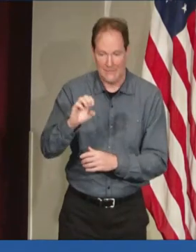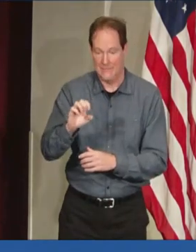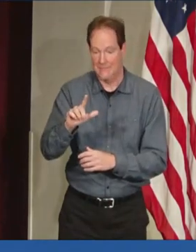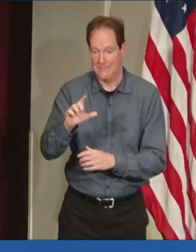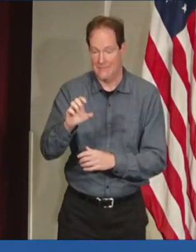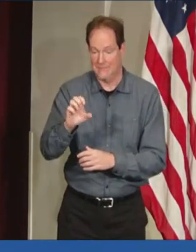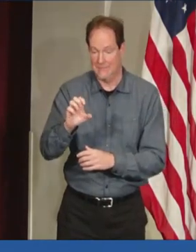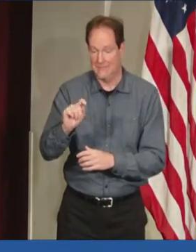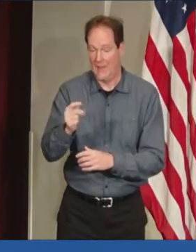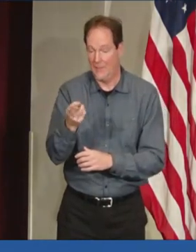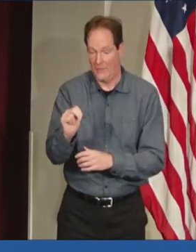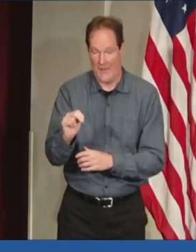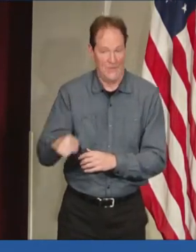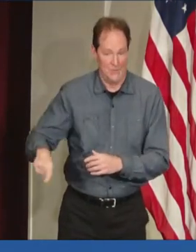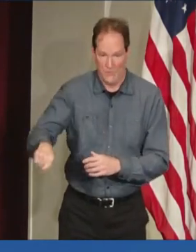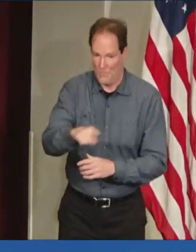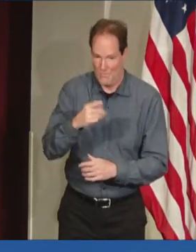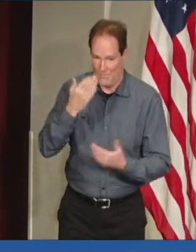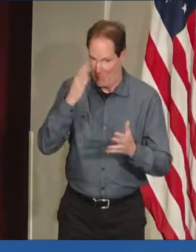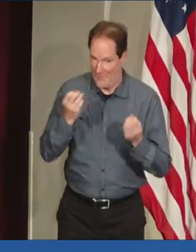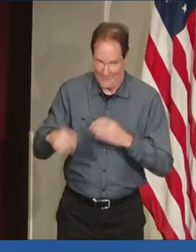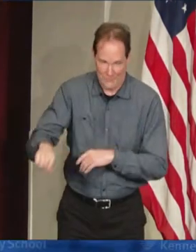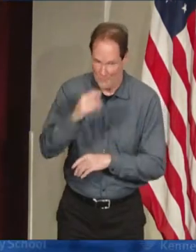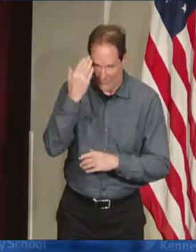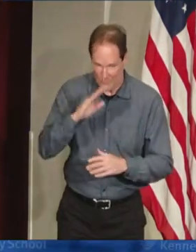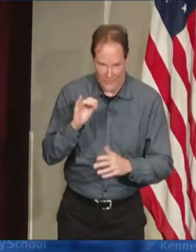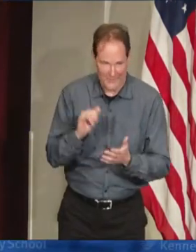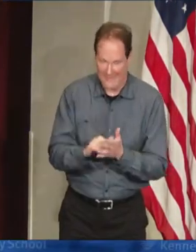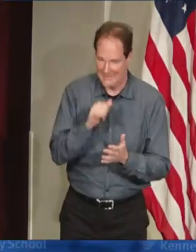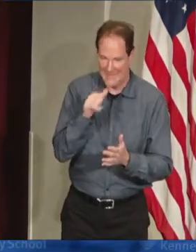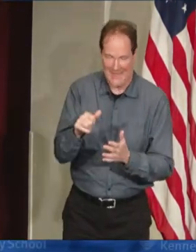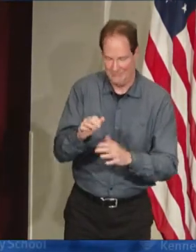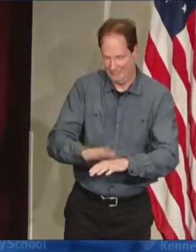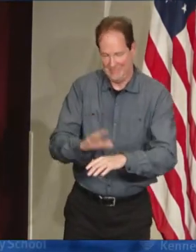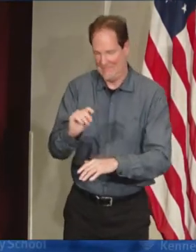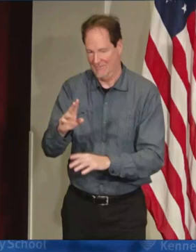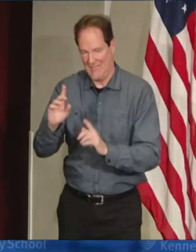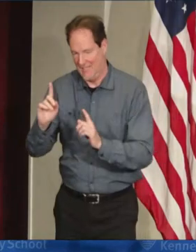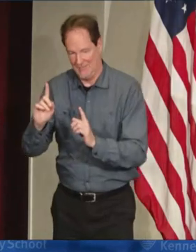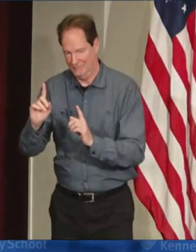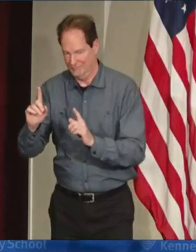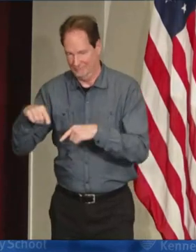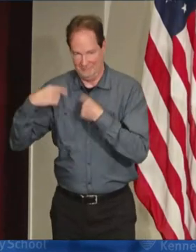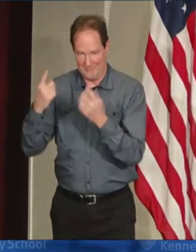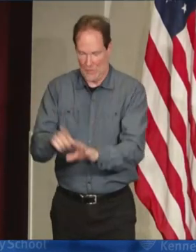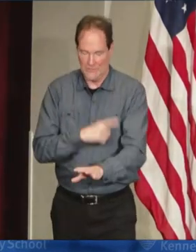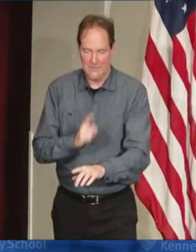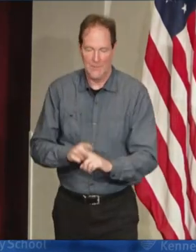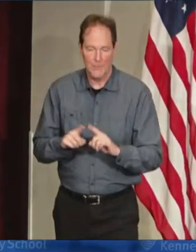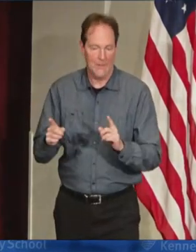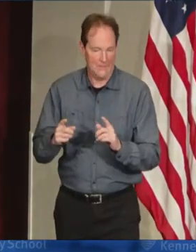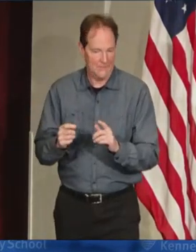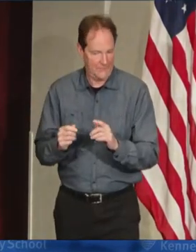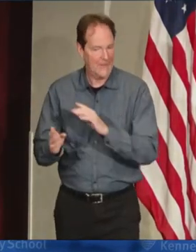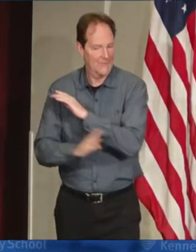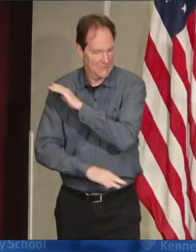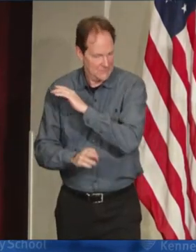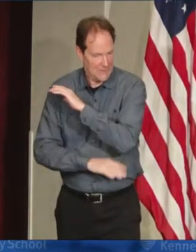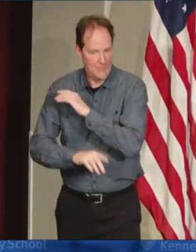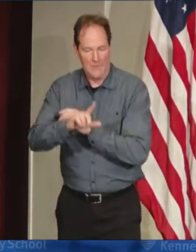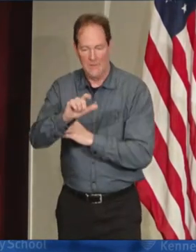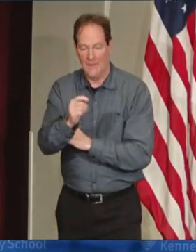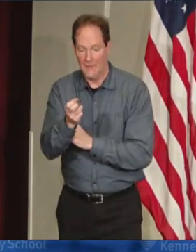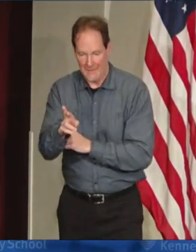about because those telethons have not been on television for a long time. But every September on Labor Day, there